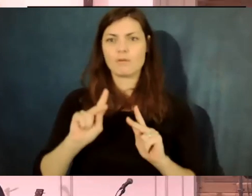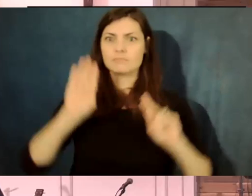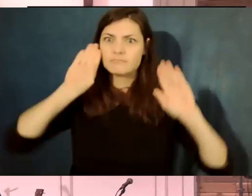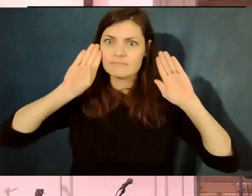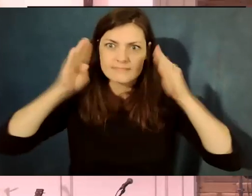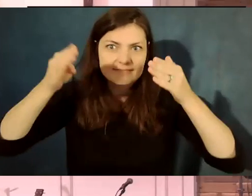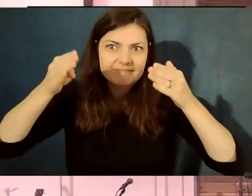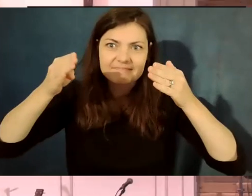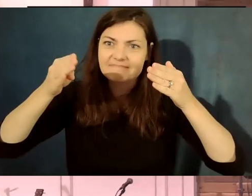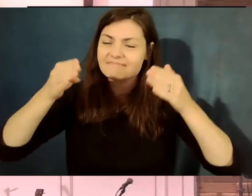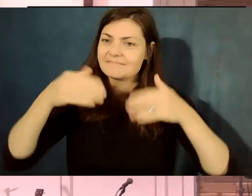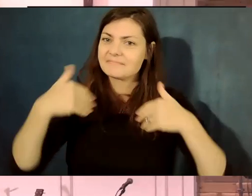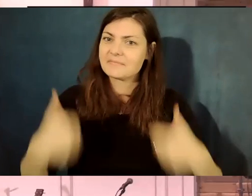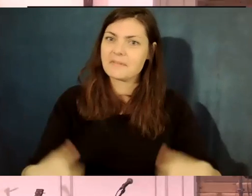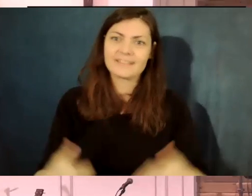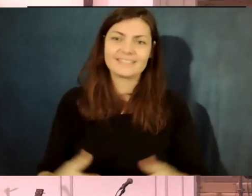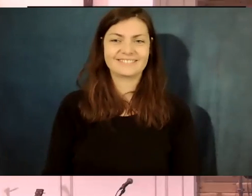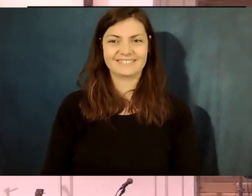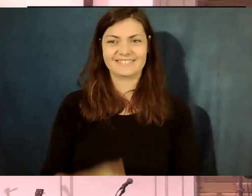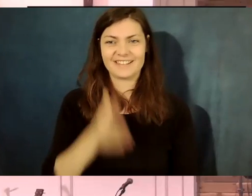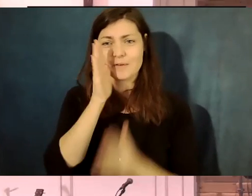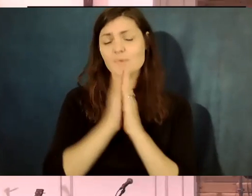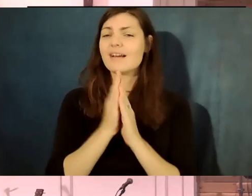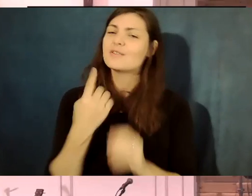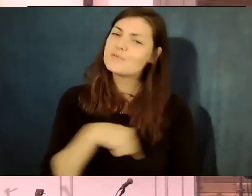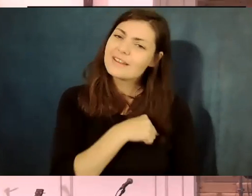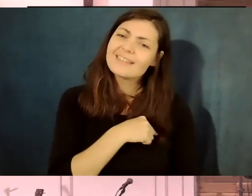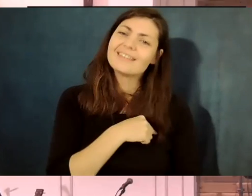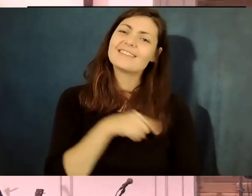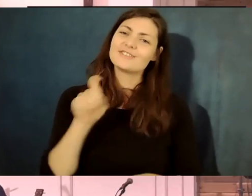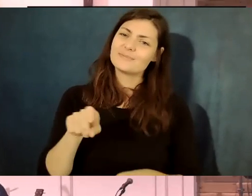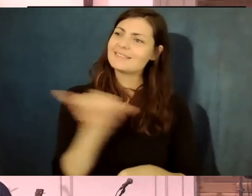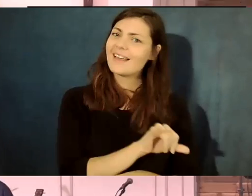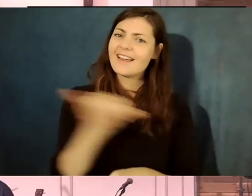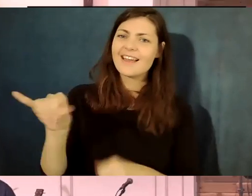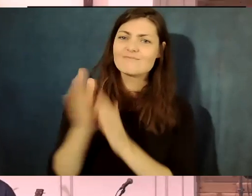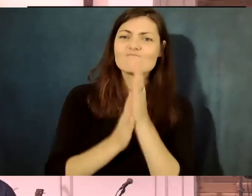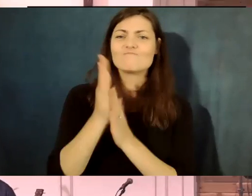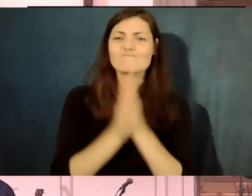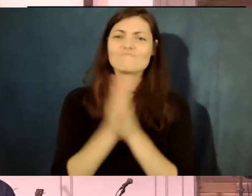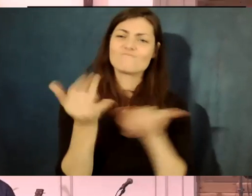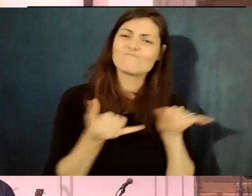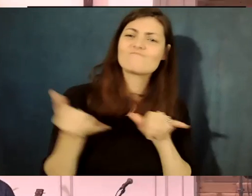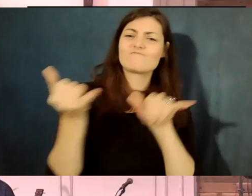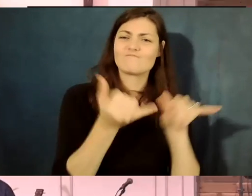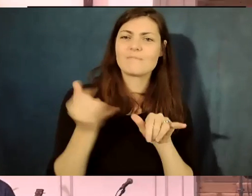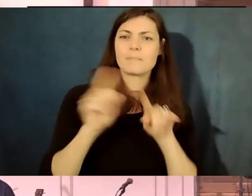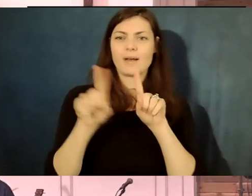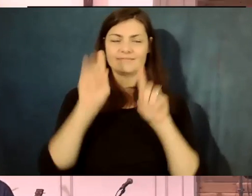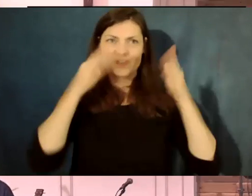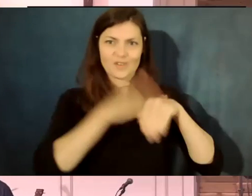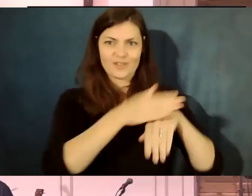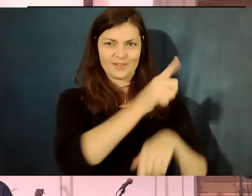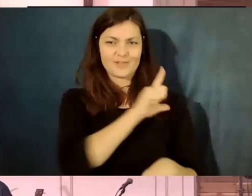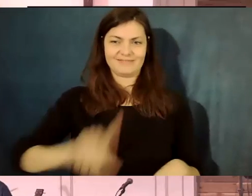focused. And so I will pray we are as focused, as enthusiastic, but on the Lord completely